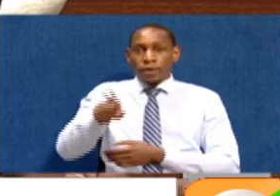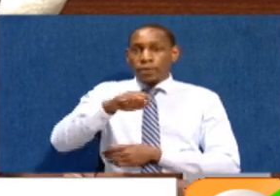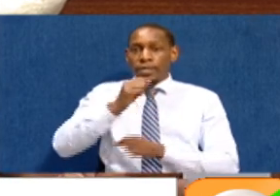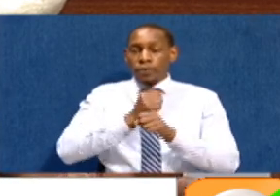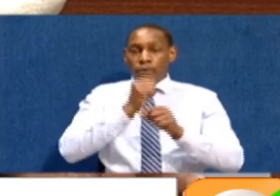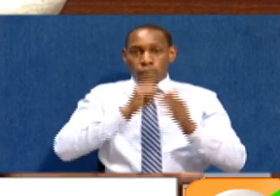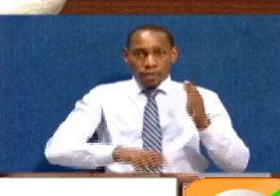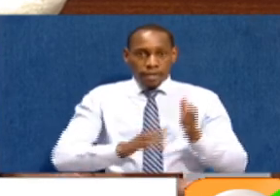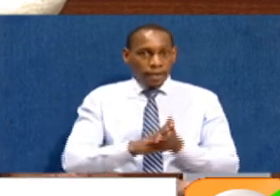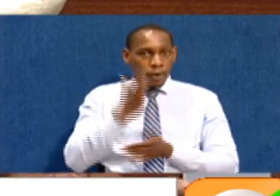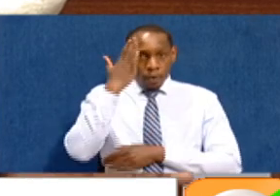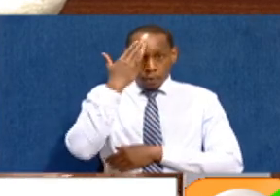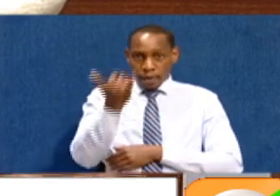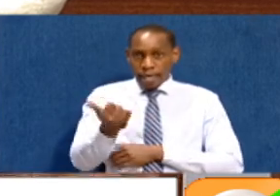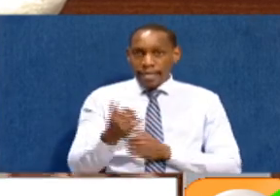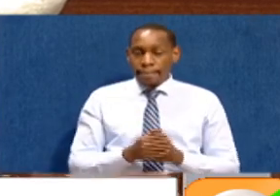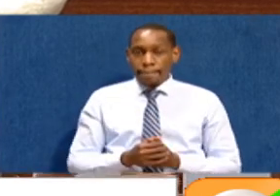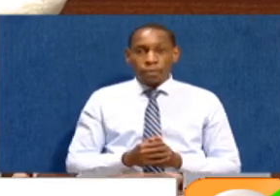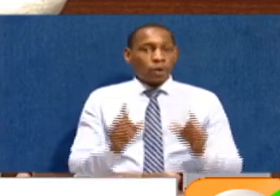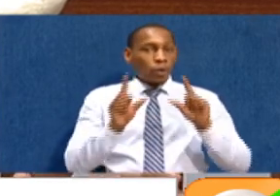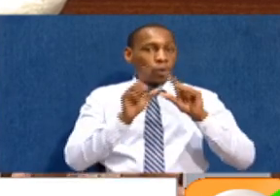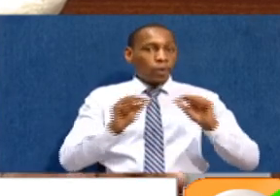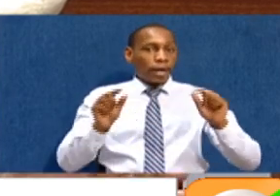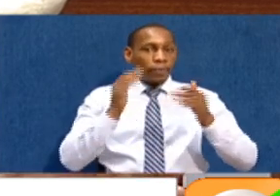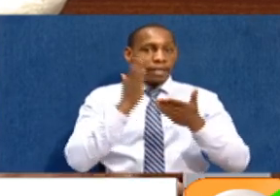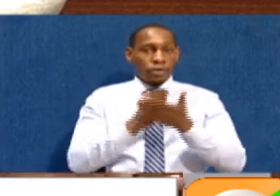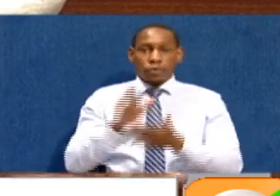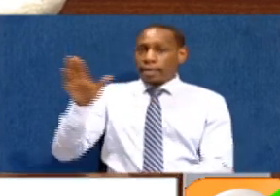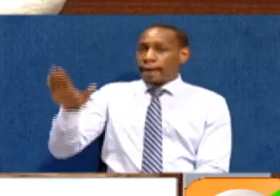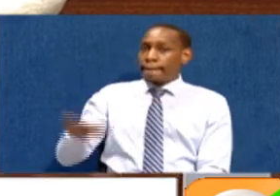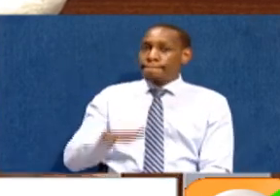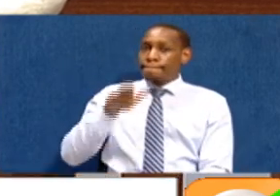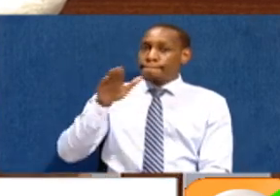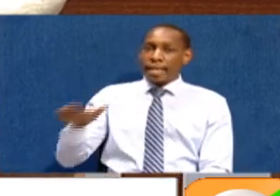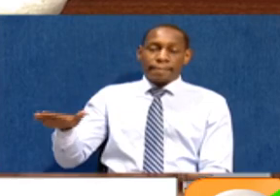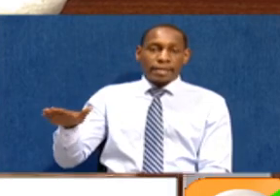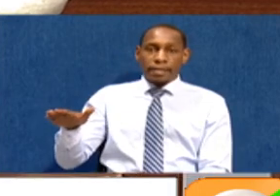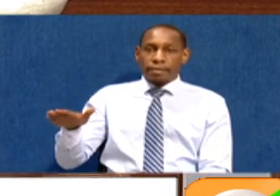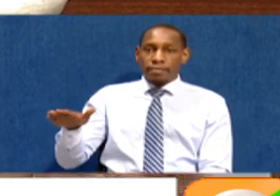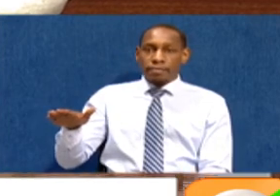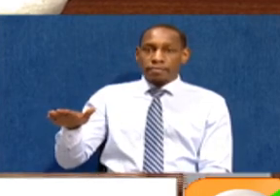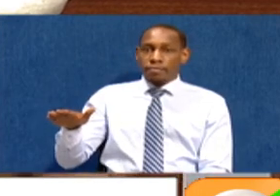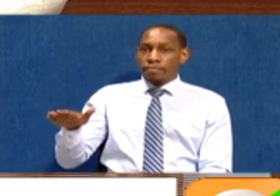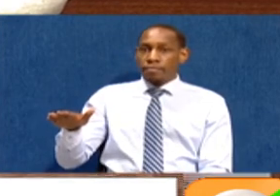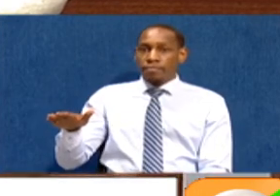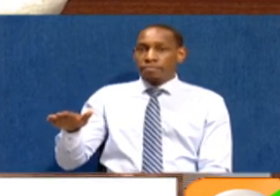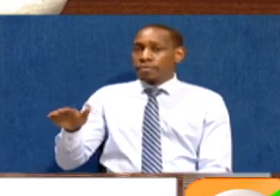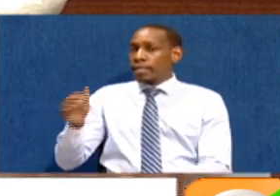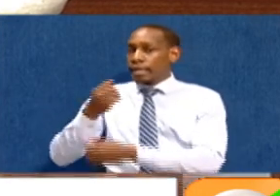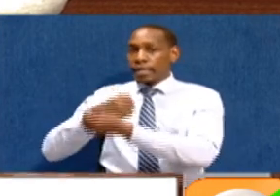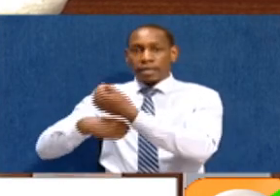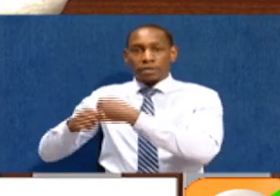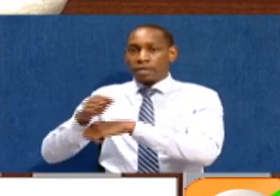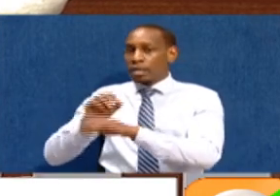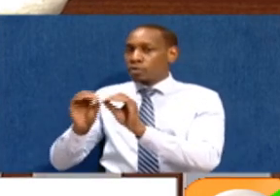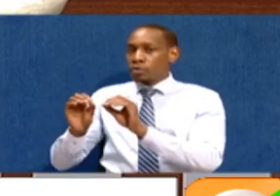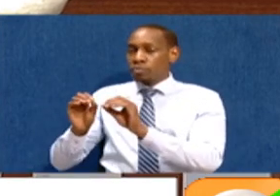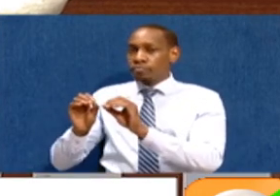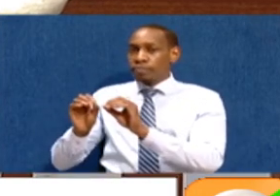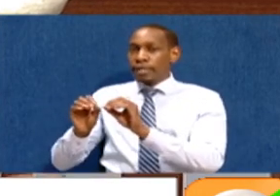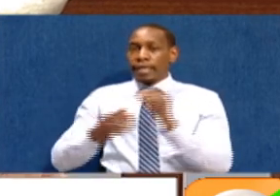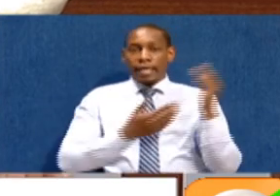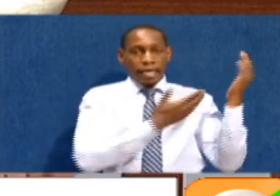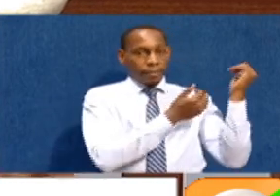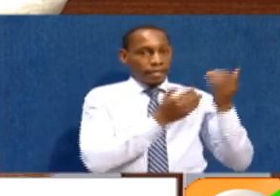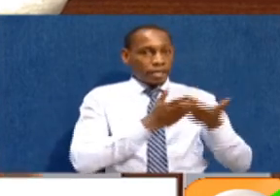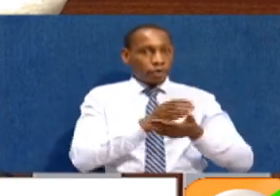do? Because in truth, Parliament has not behaved as was contemplated by the